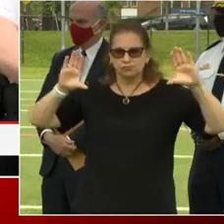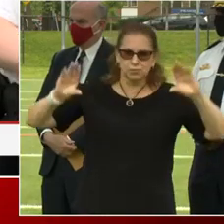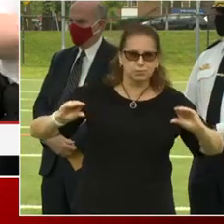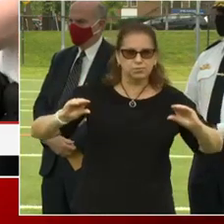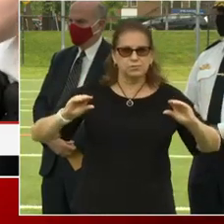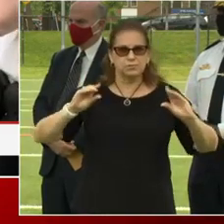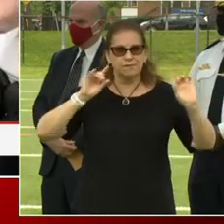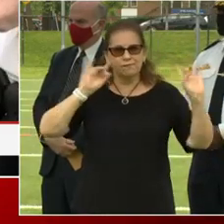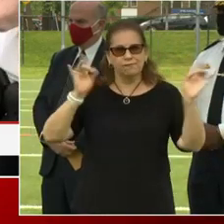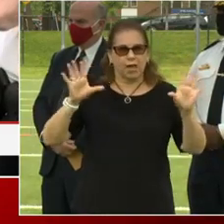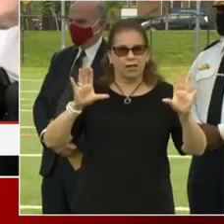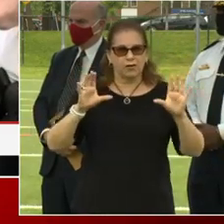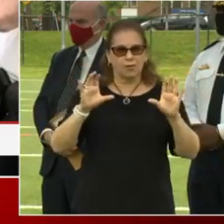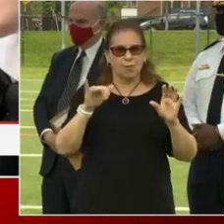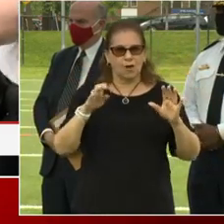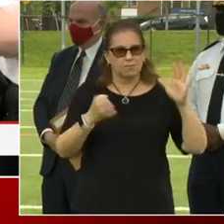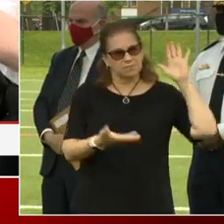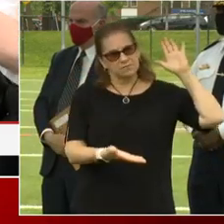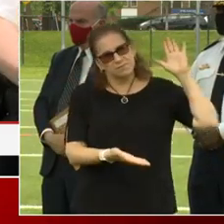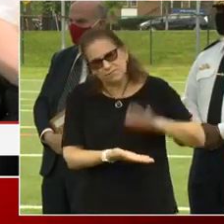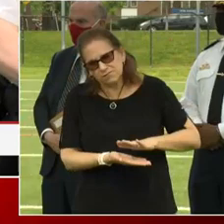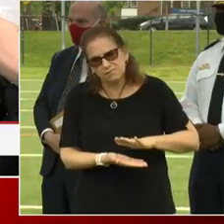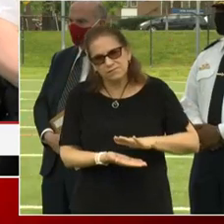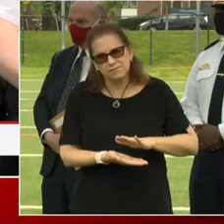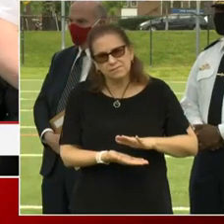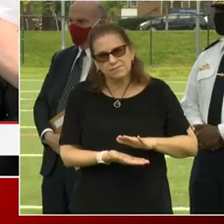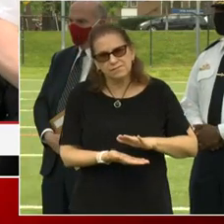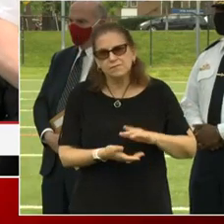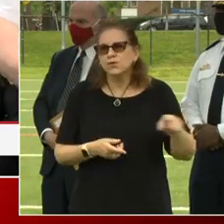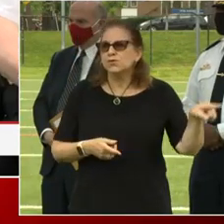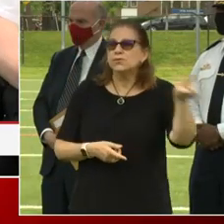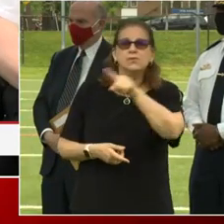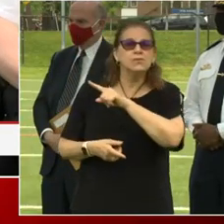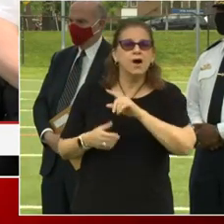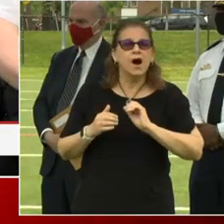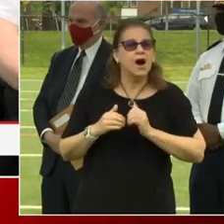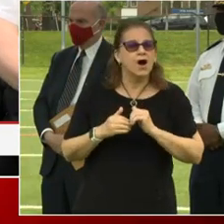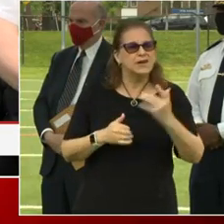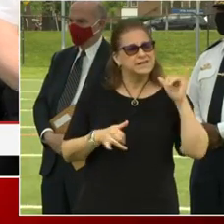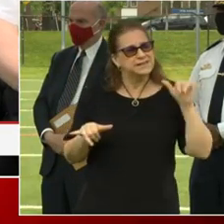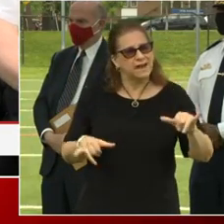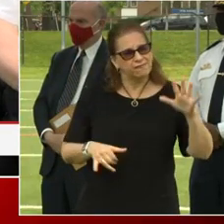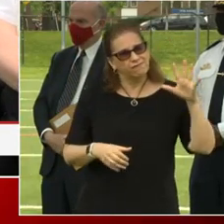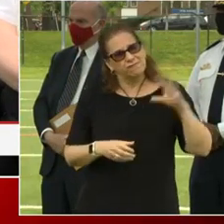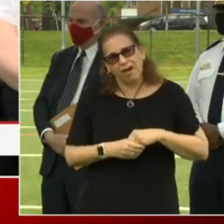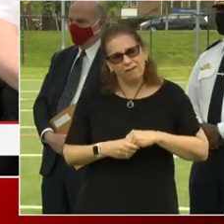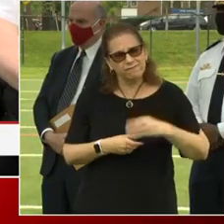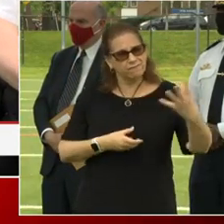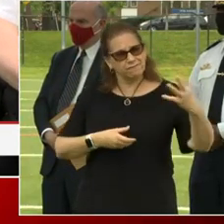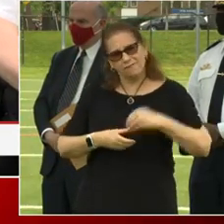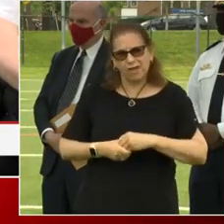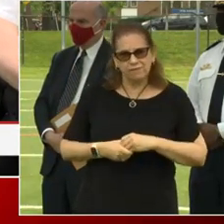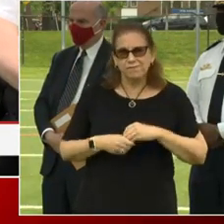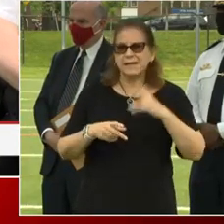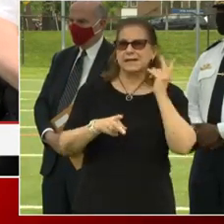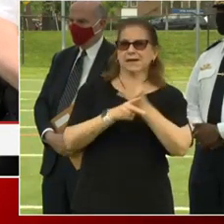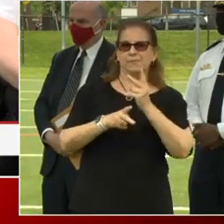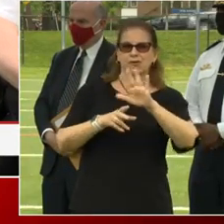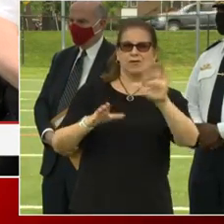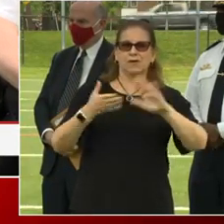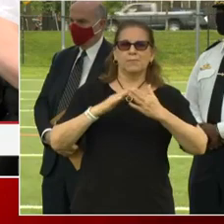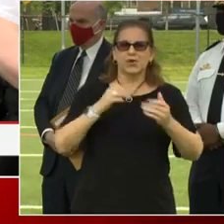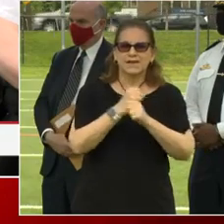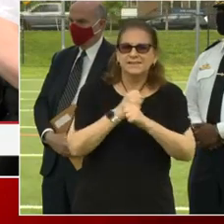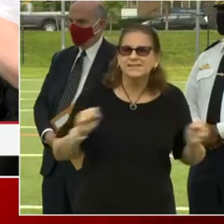also ask our neighbors to stay engaged and to think about how they can keep their community safe. We've